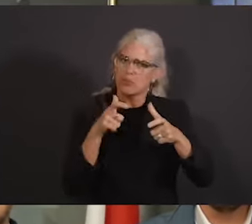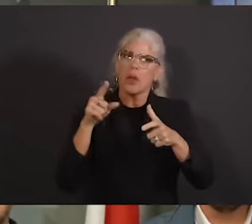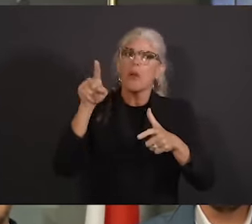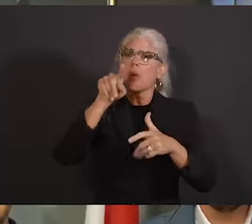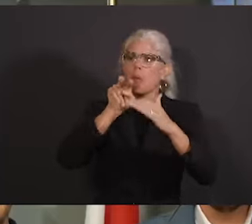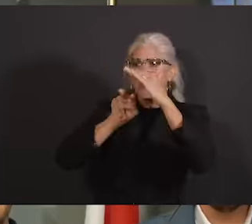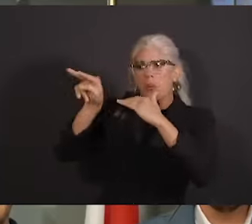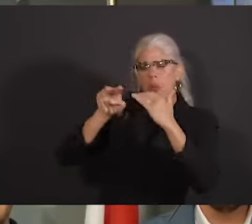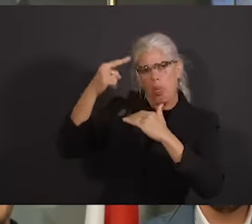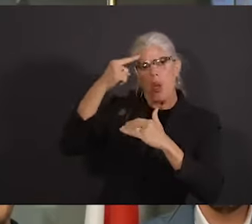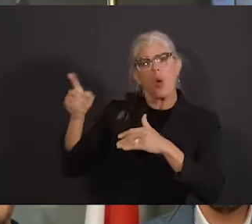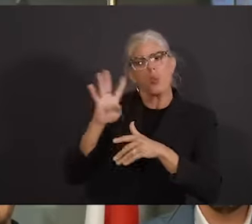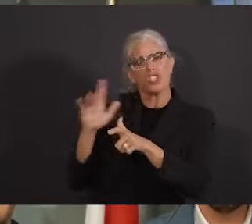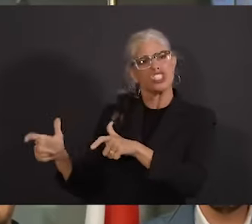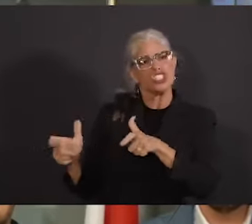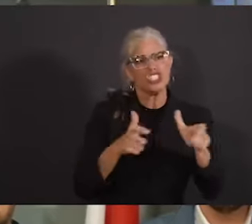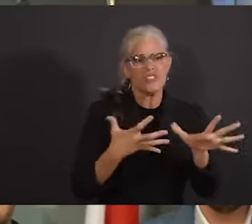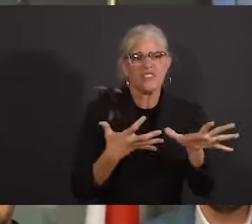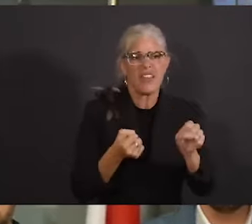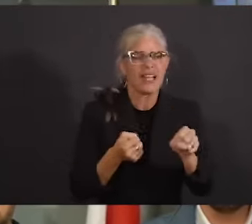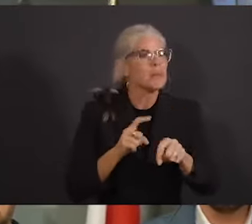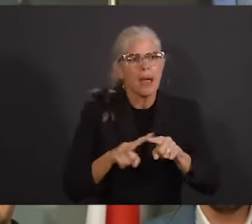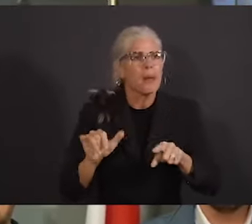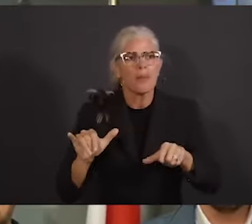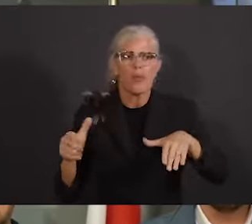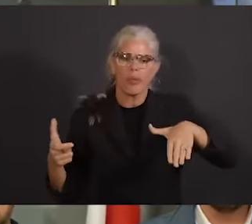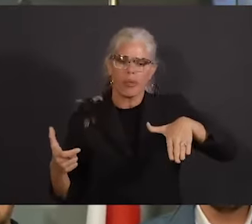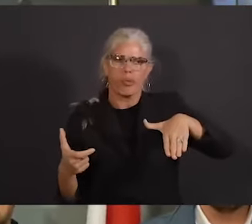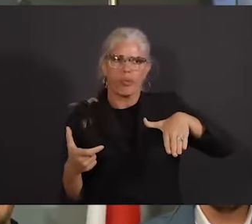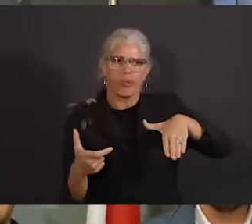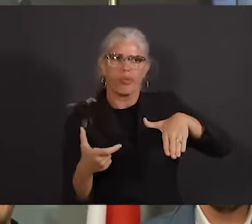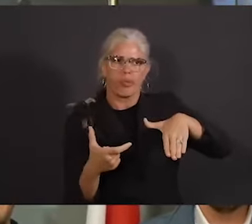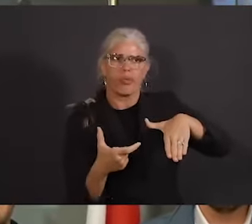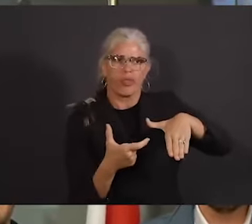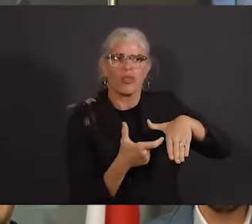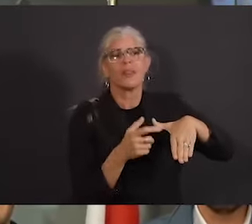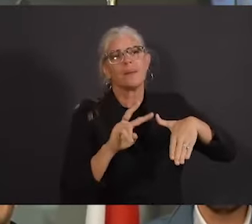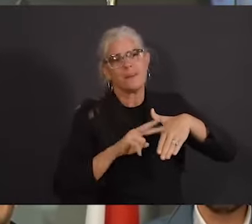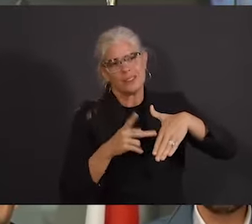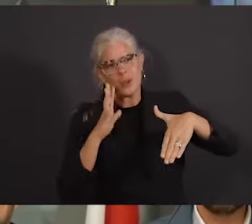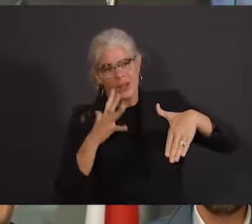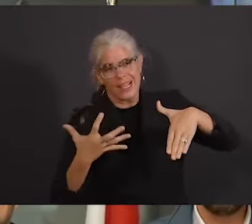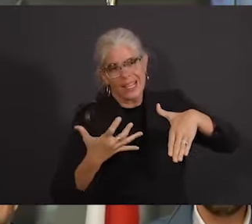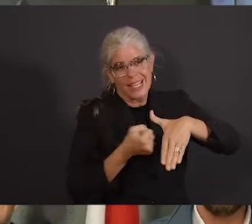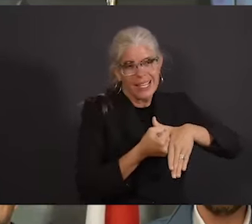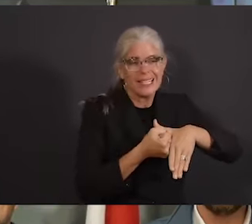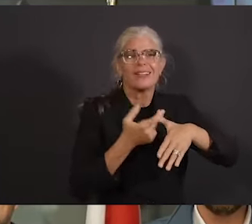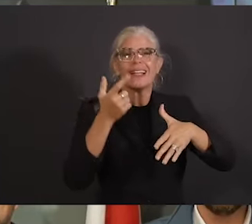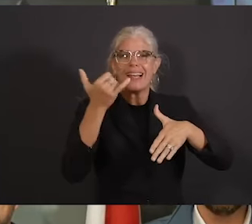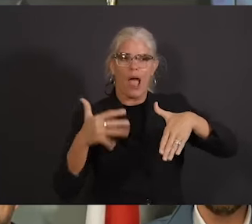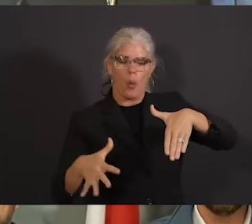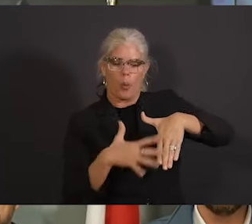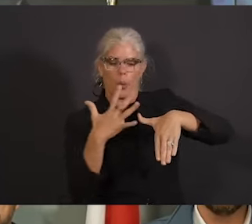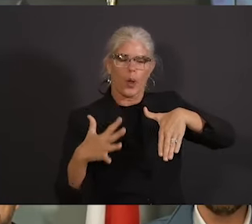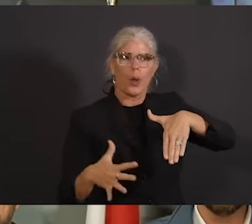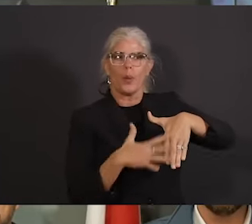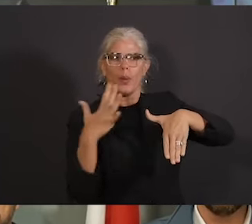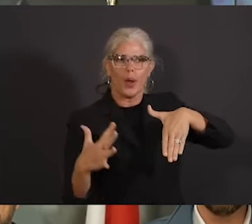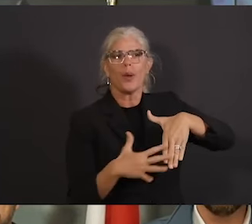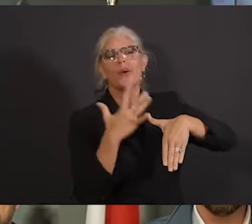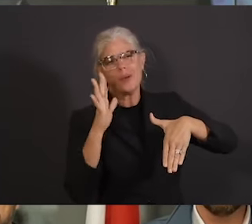Florida. And if that continues, it's going to push back when landfall will happen. Of course, you can see impacts prior to the eyewall making